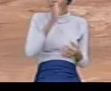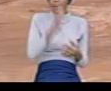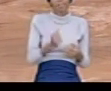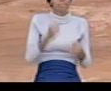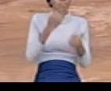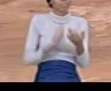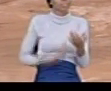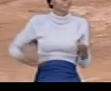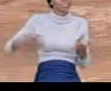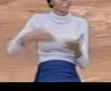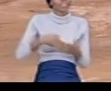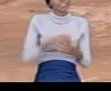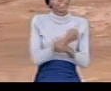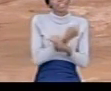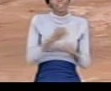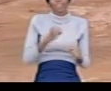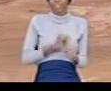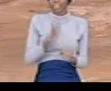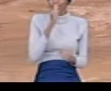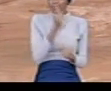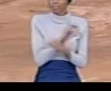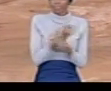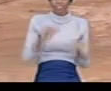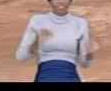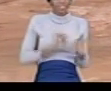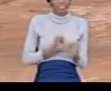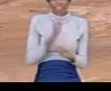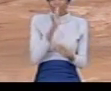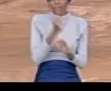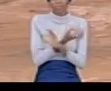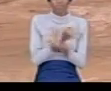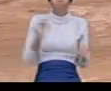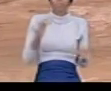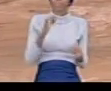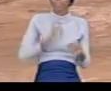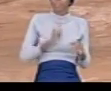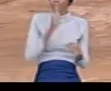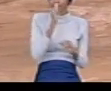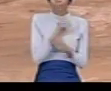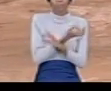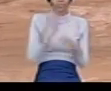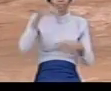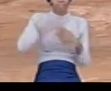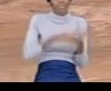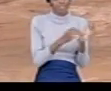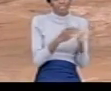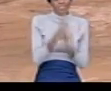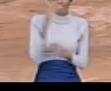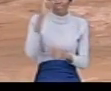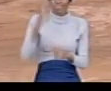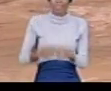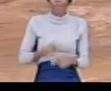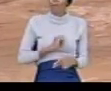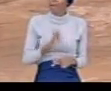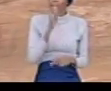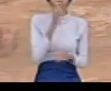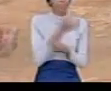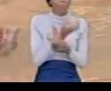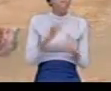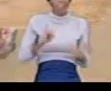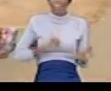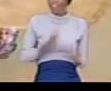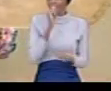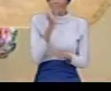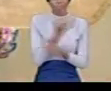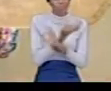again. I'm free, I'm free, I'm free in in Jesus' name. I'm free,